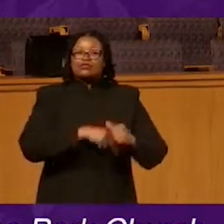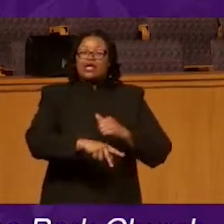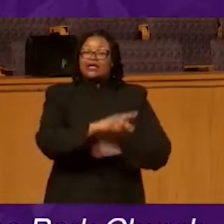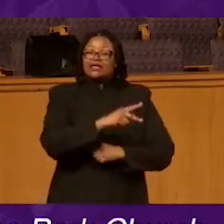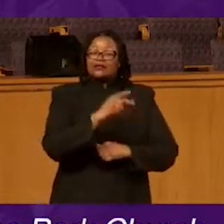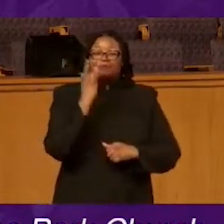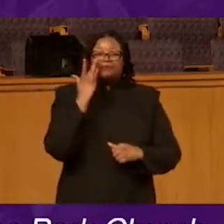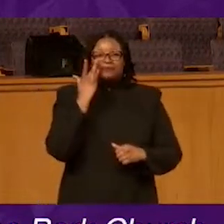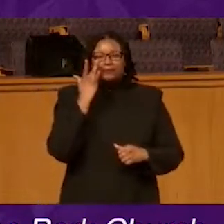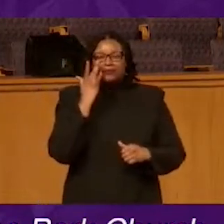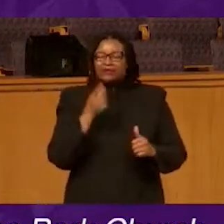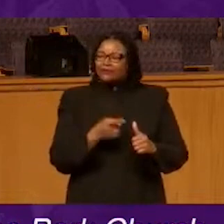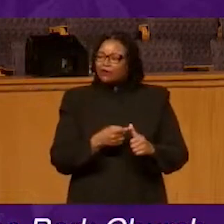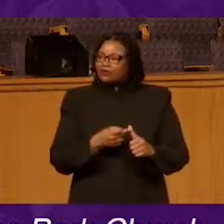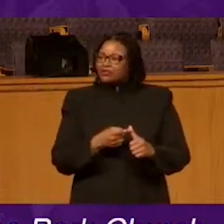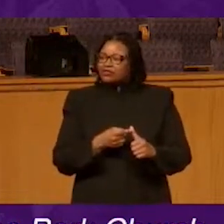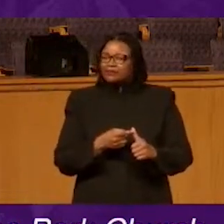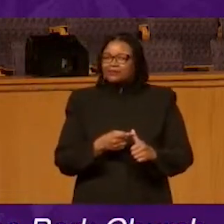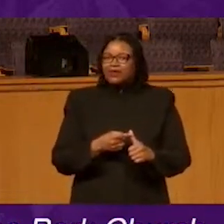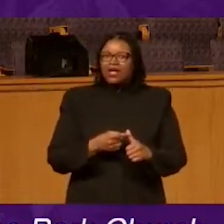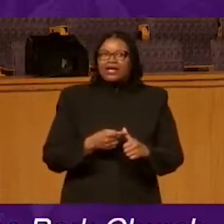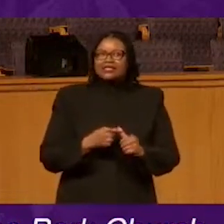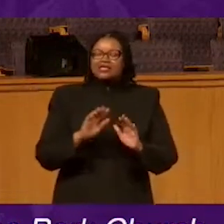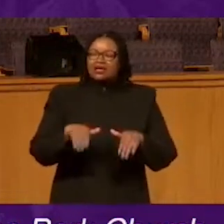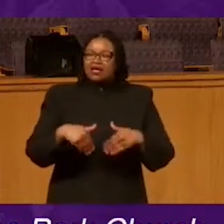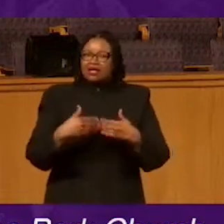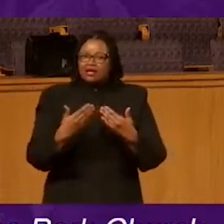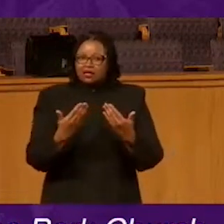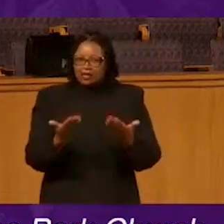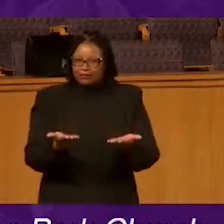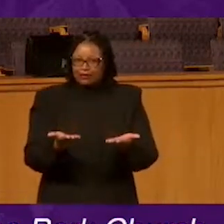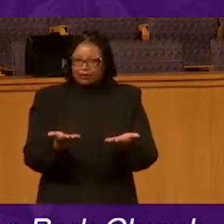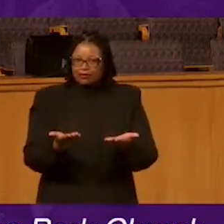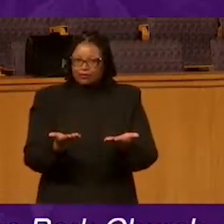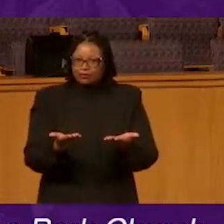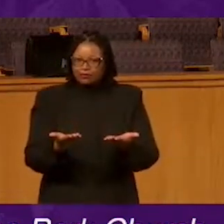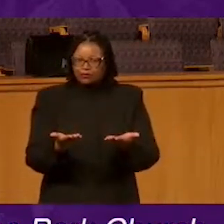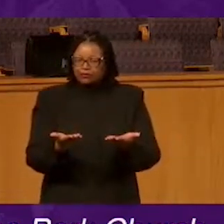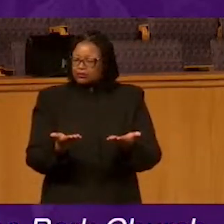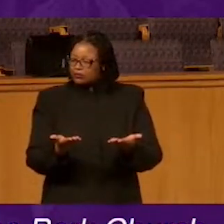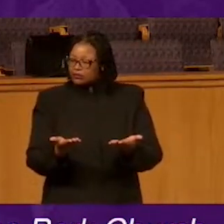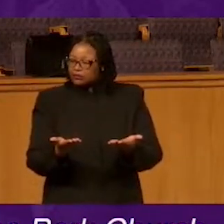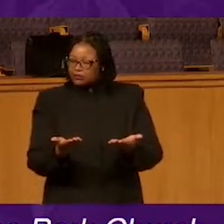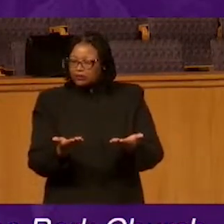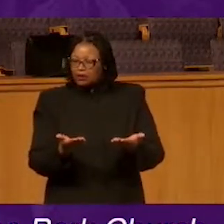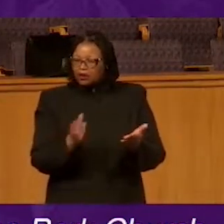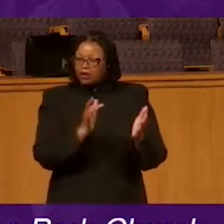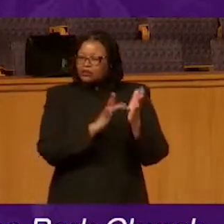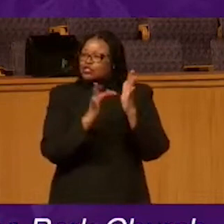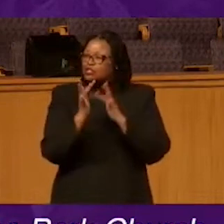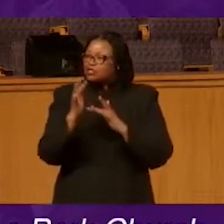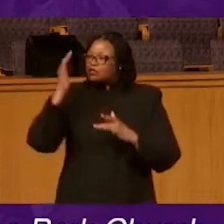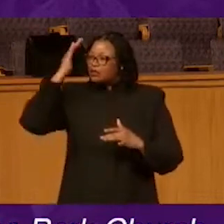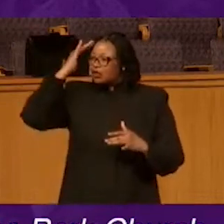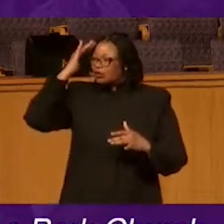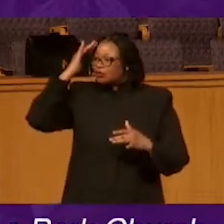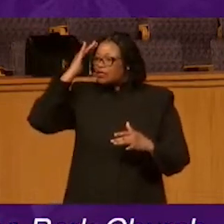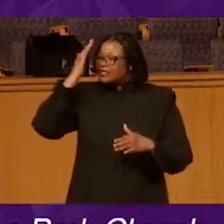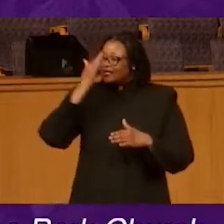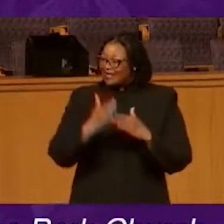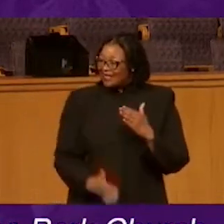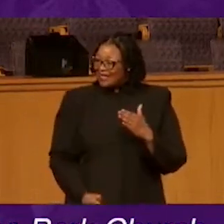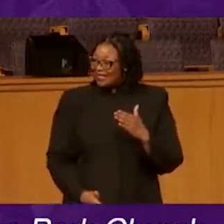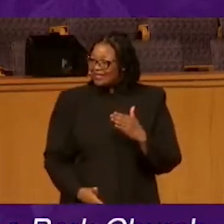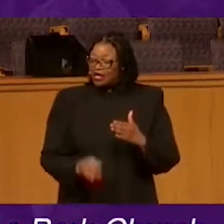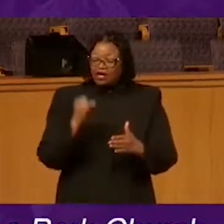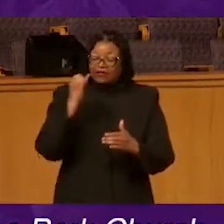teaches is that of the sower and the soils. It's the first one because Jesus knows that at the end of the